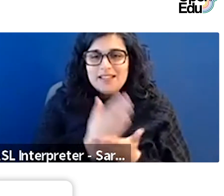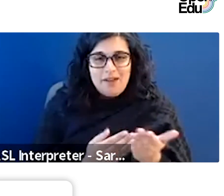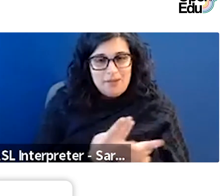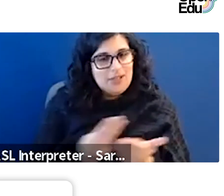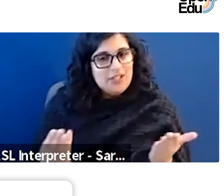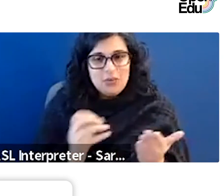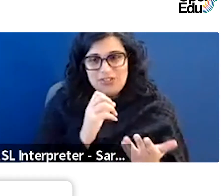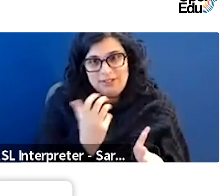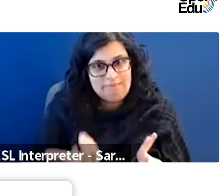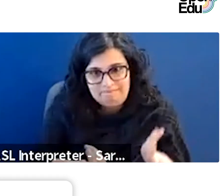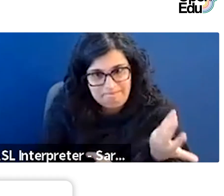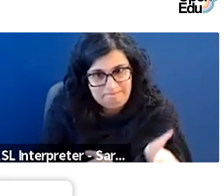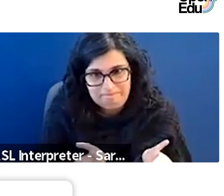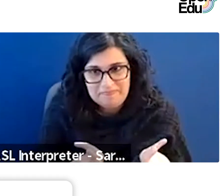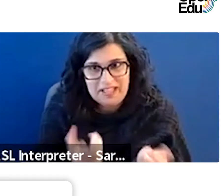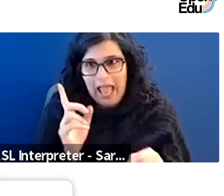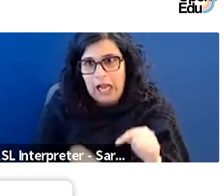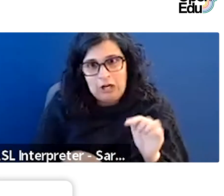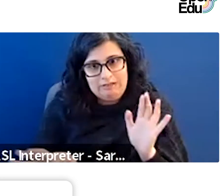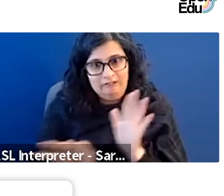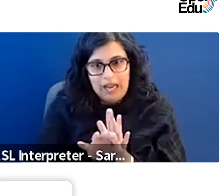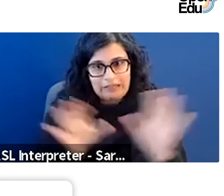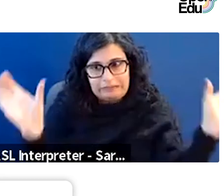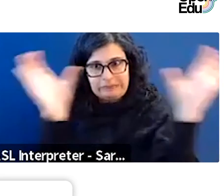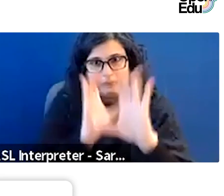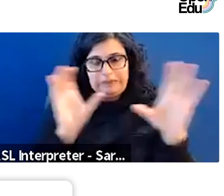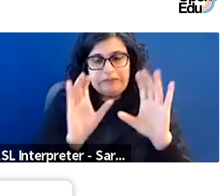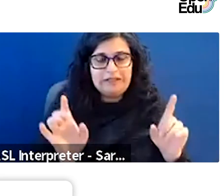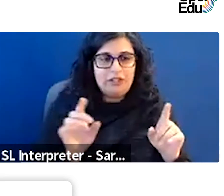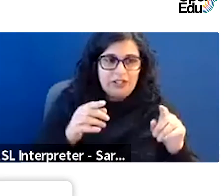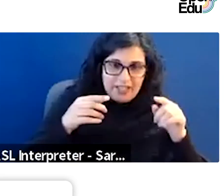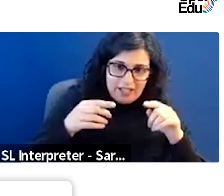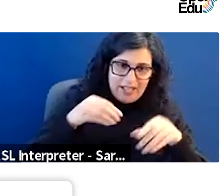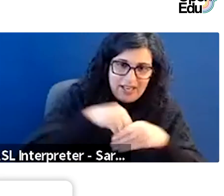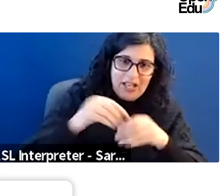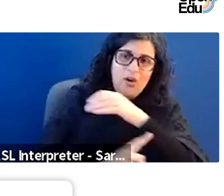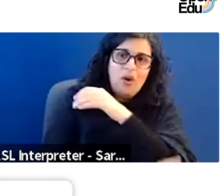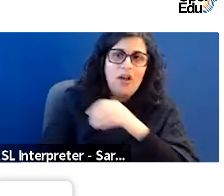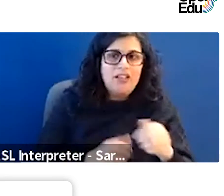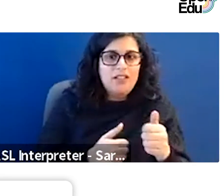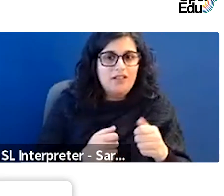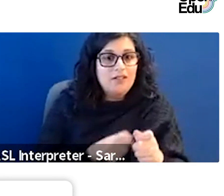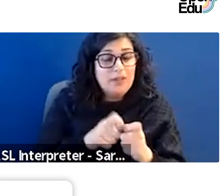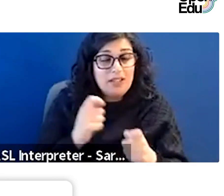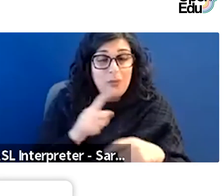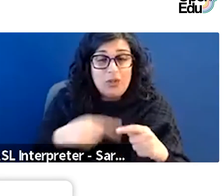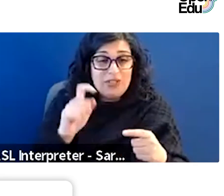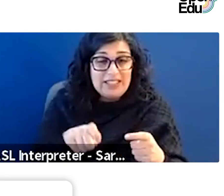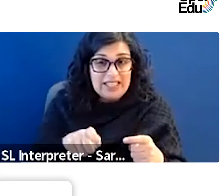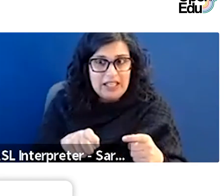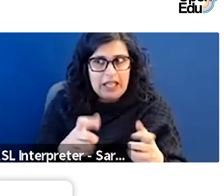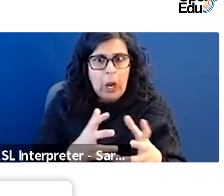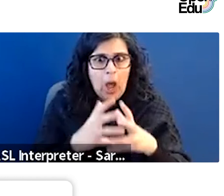not I couldn't find them as a waste, especially when you need tons, especially the elastic, for